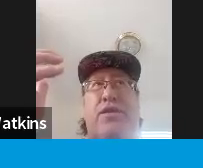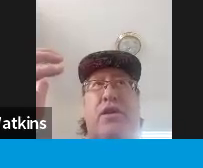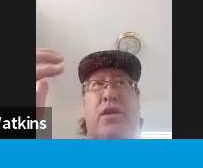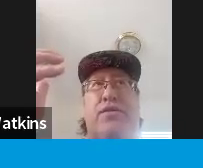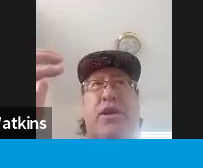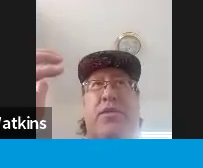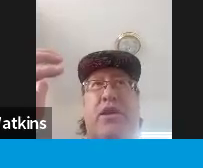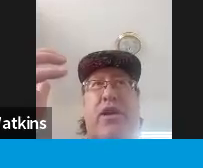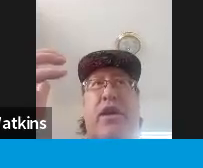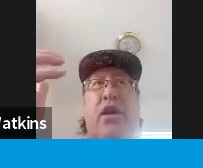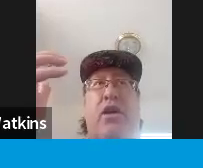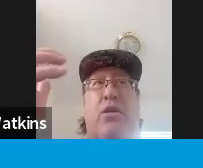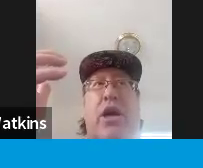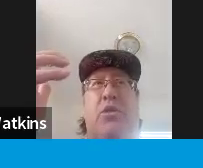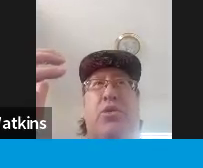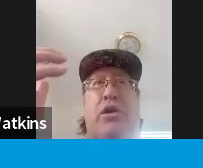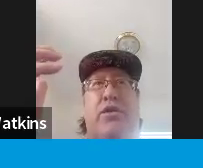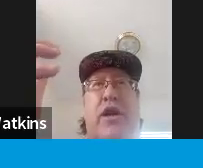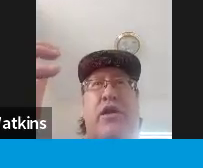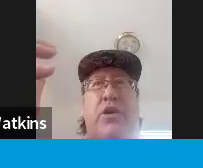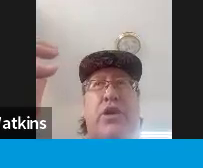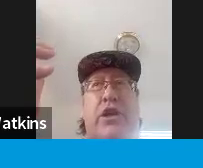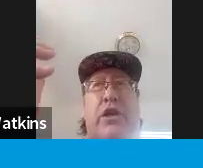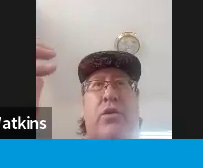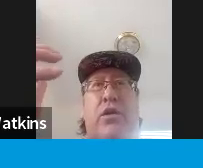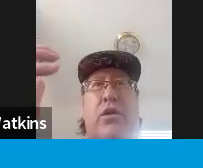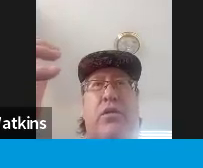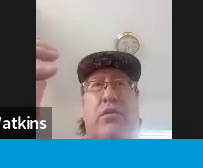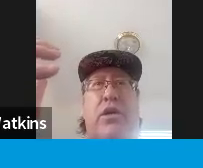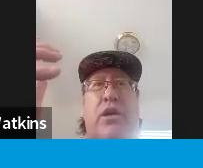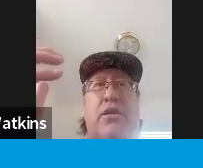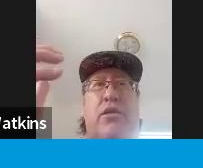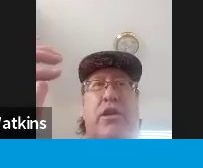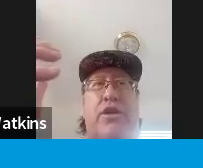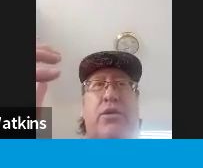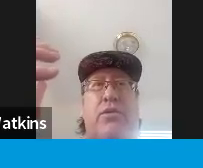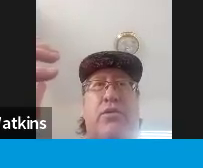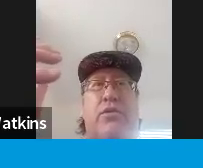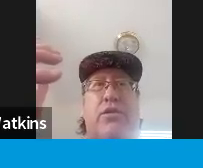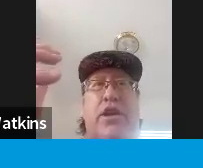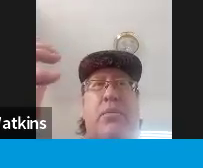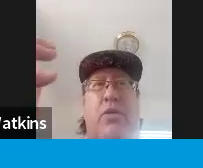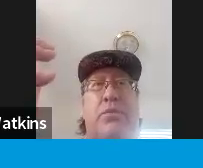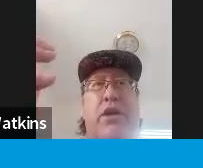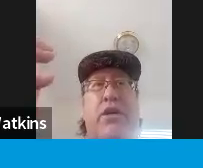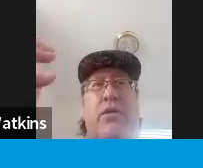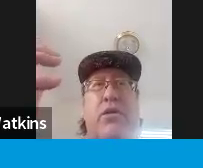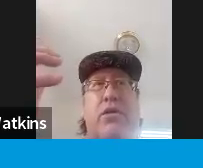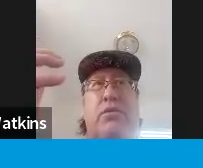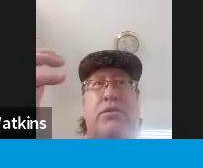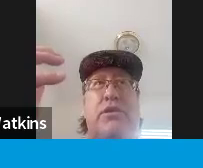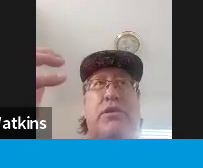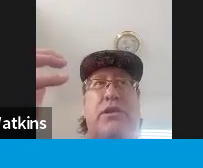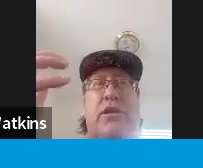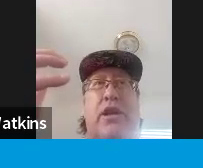think of something of like, oh, I'm a part of that community, or oh, they really do think about me,